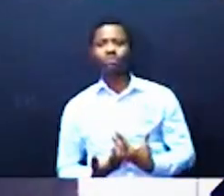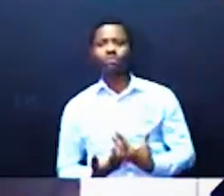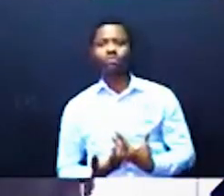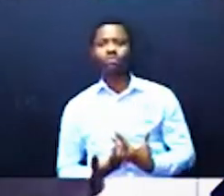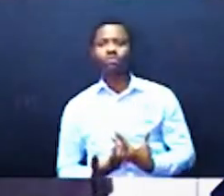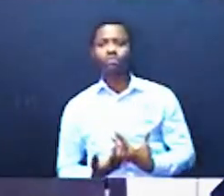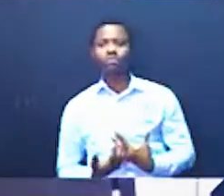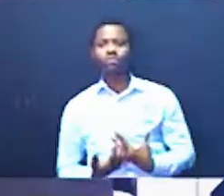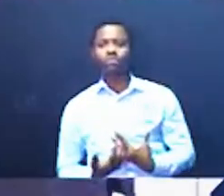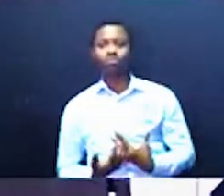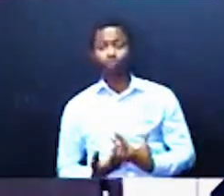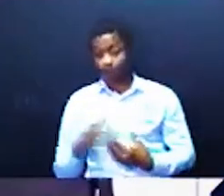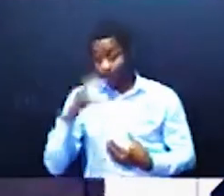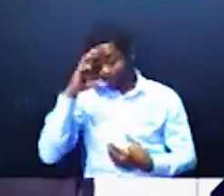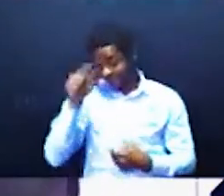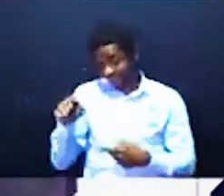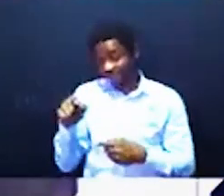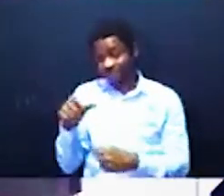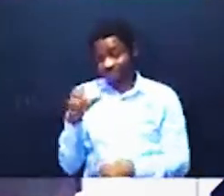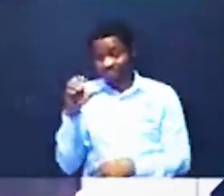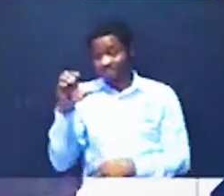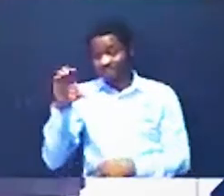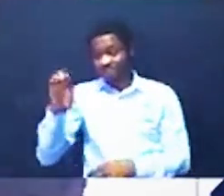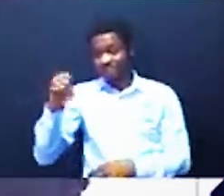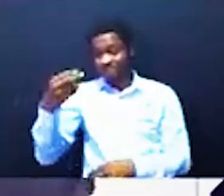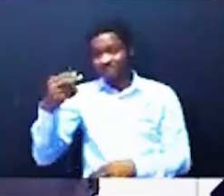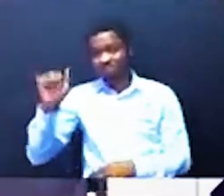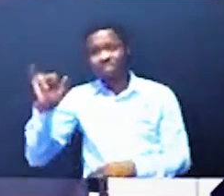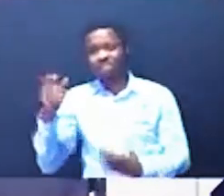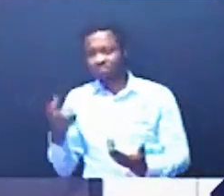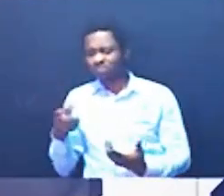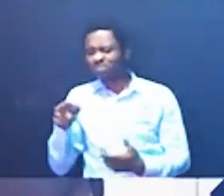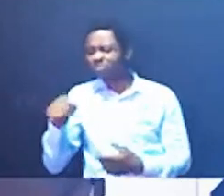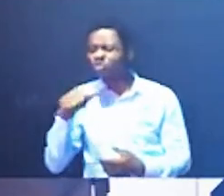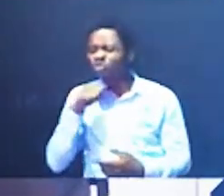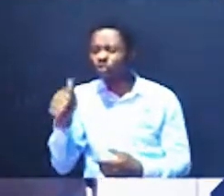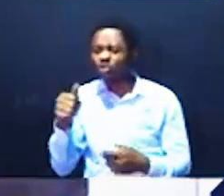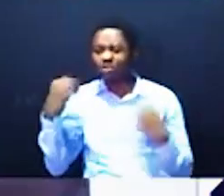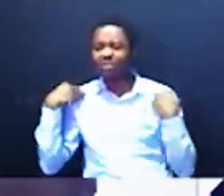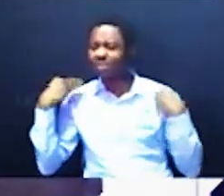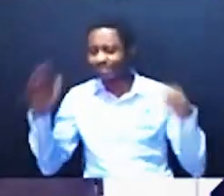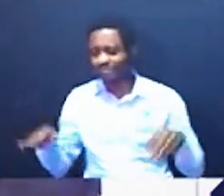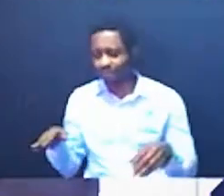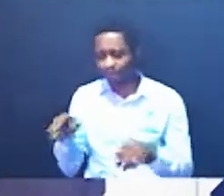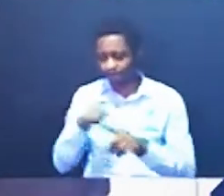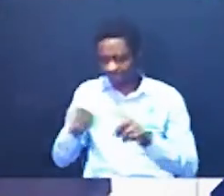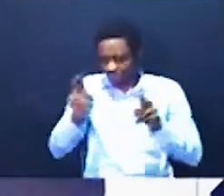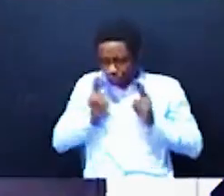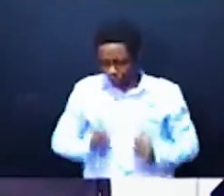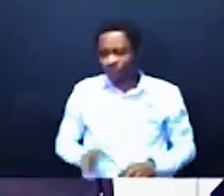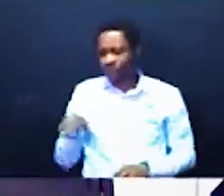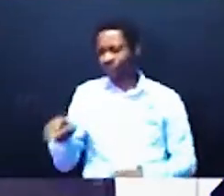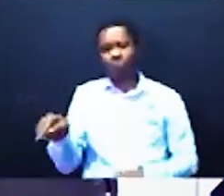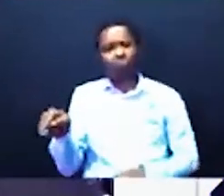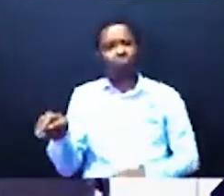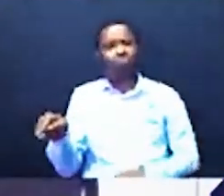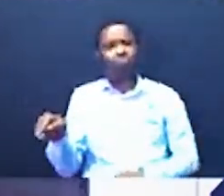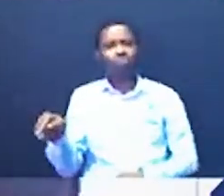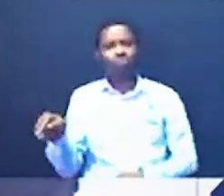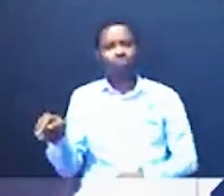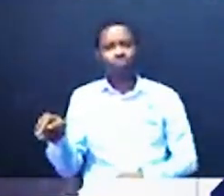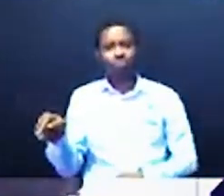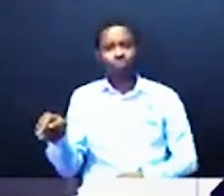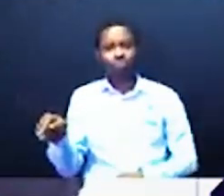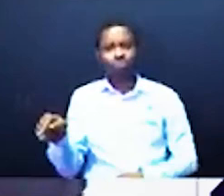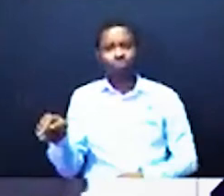You see, Charles Spurgeon, the one who made this statement, was not an angel. Charles Spurgeon, your can't ask him when no one buffo. Now he